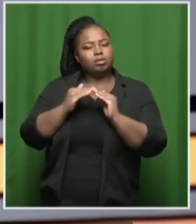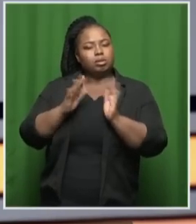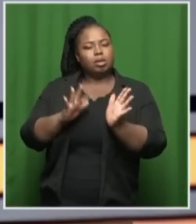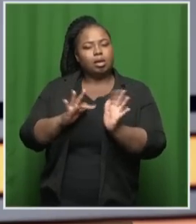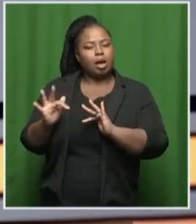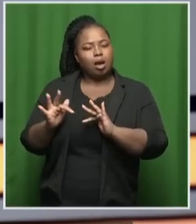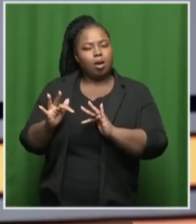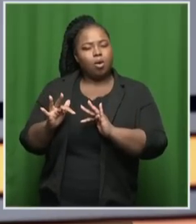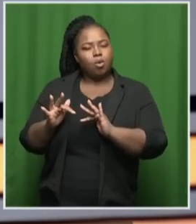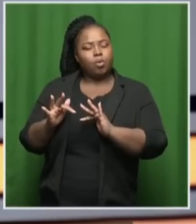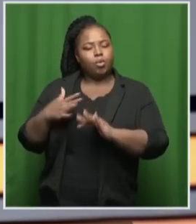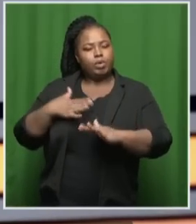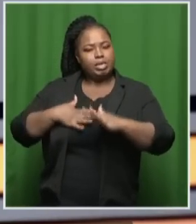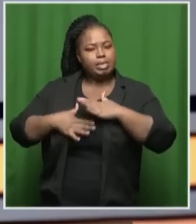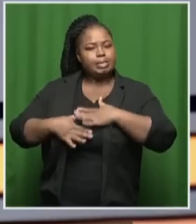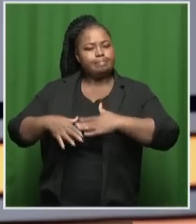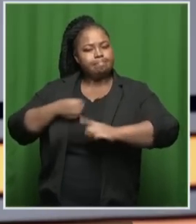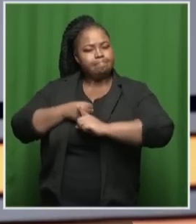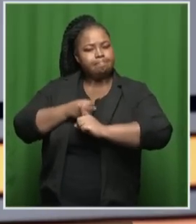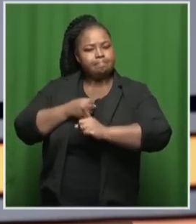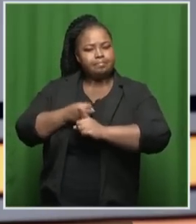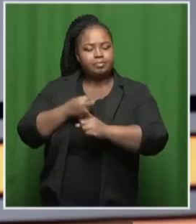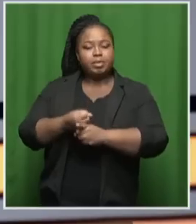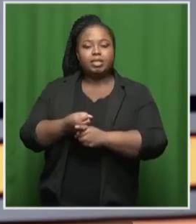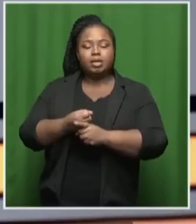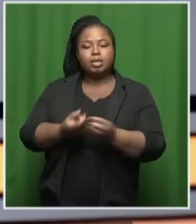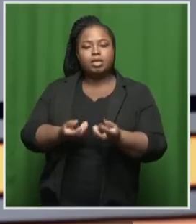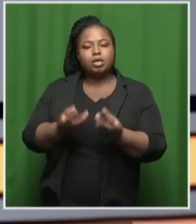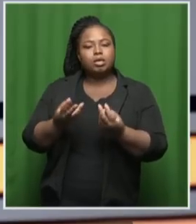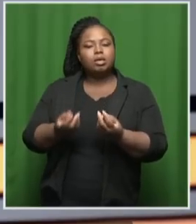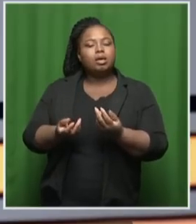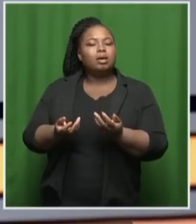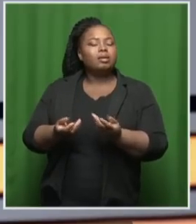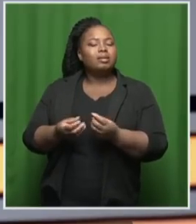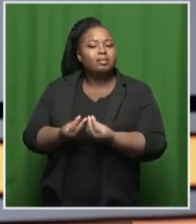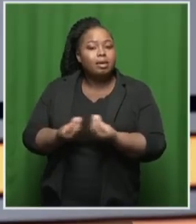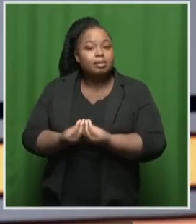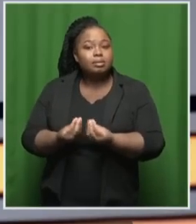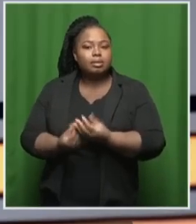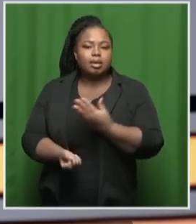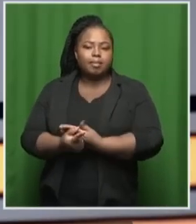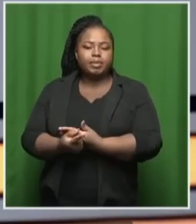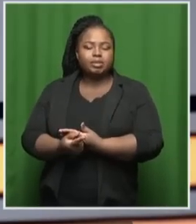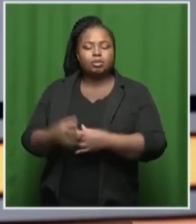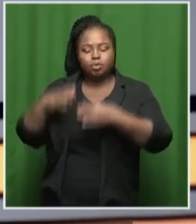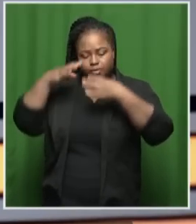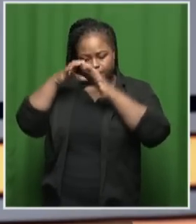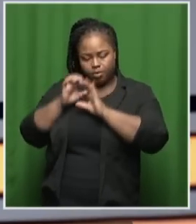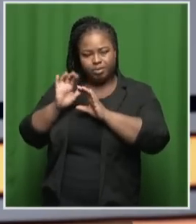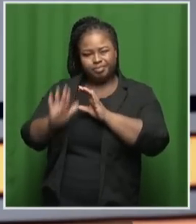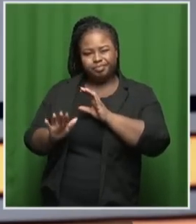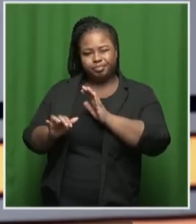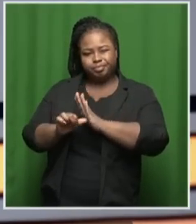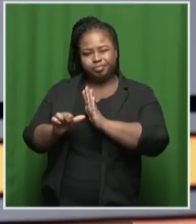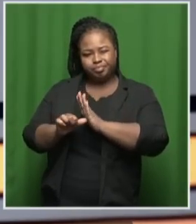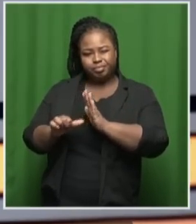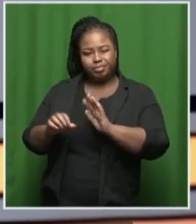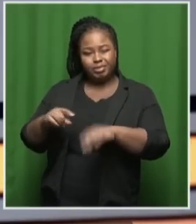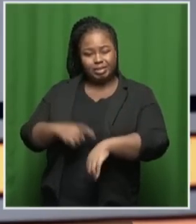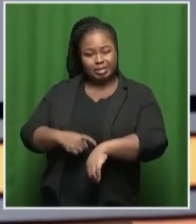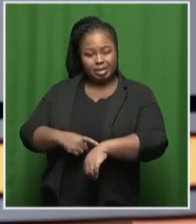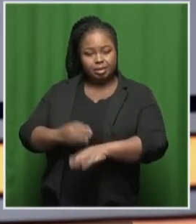understand the nuances that exist, we had to reflect on that particular critical moment, that a former